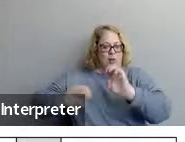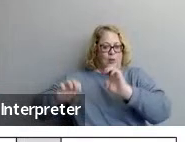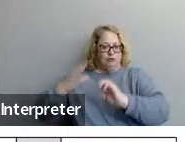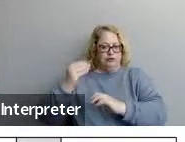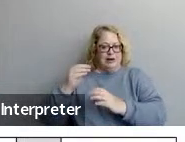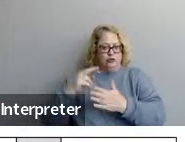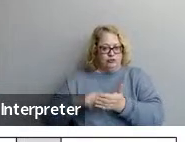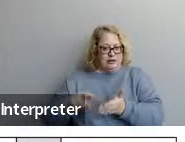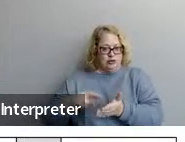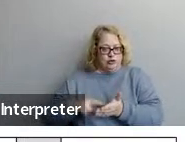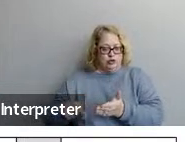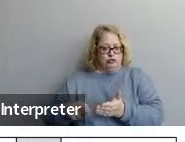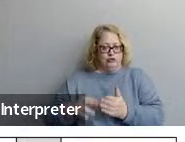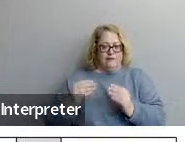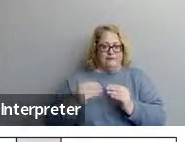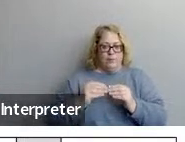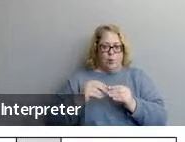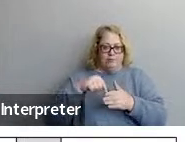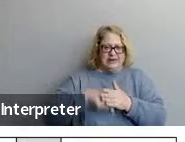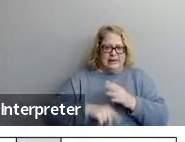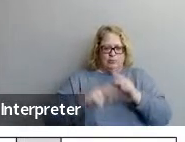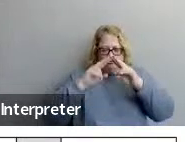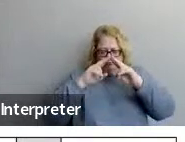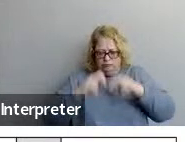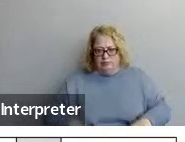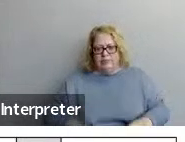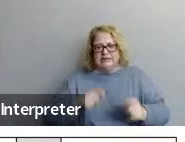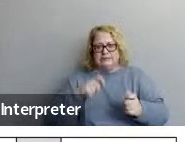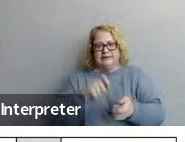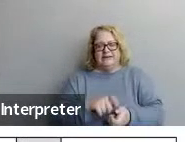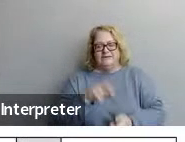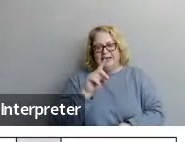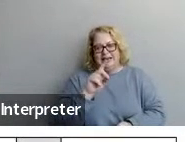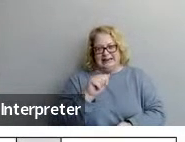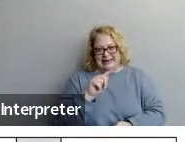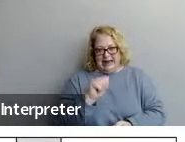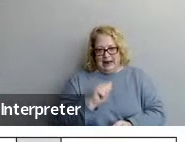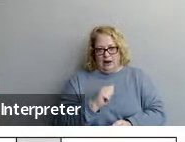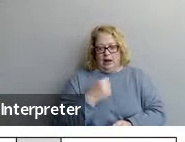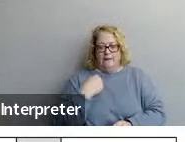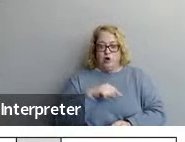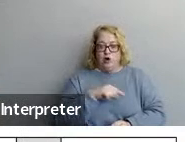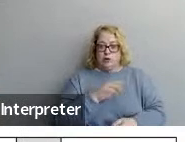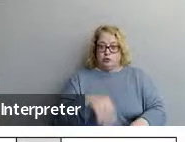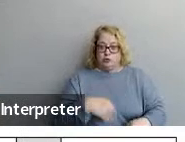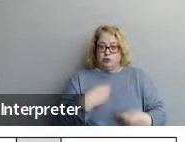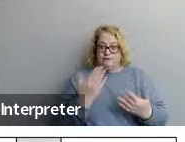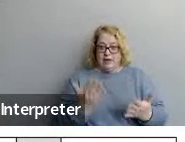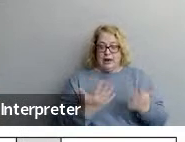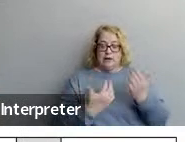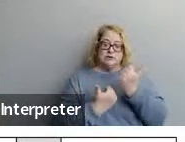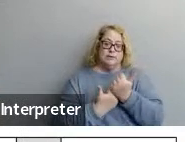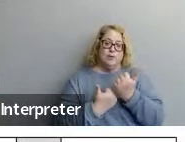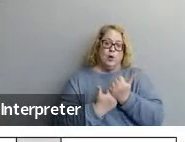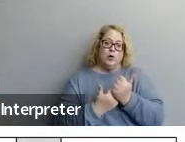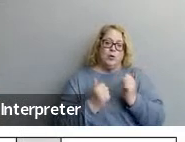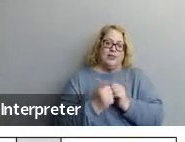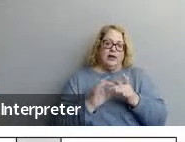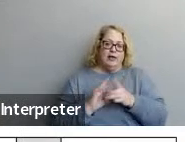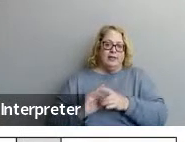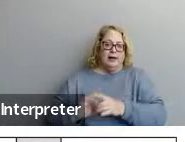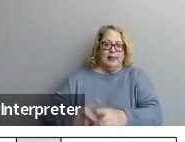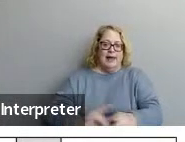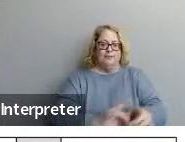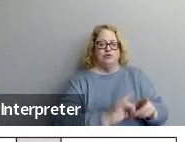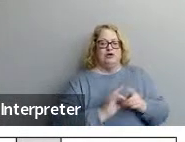evaluation and research to take a deeper dive into specific data points and for us to provide support with the